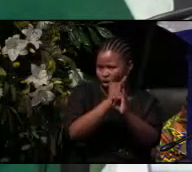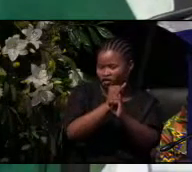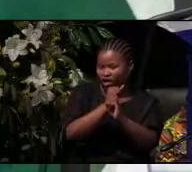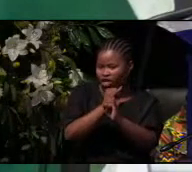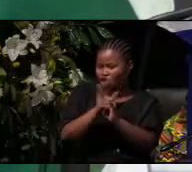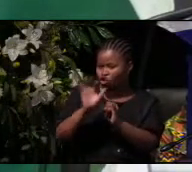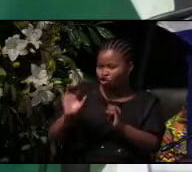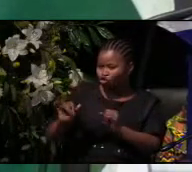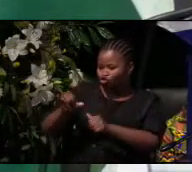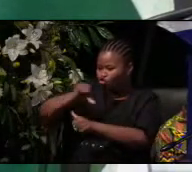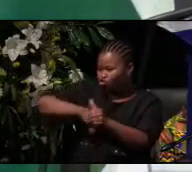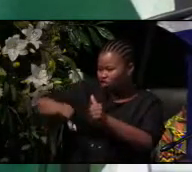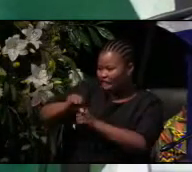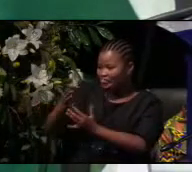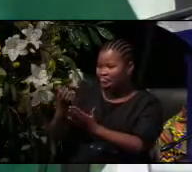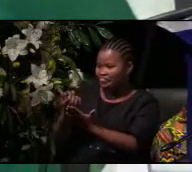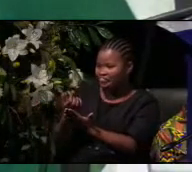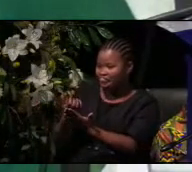research